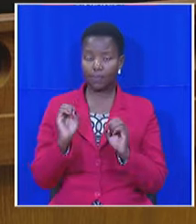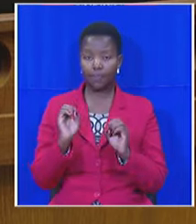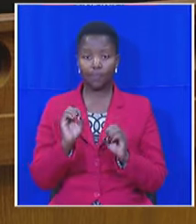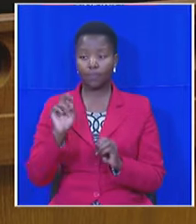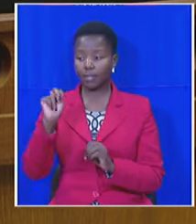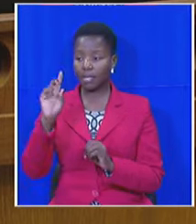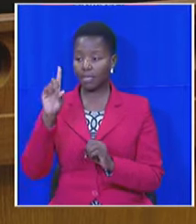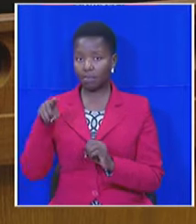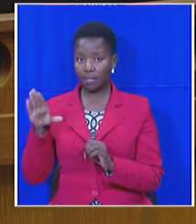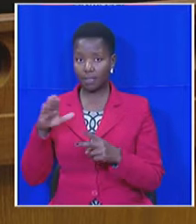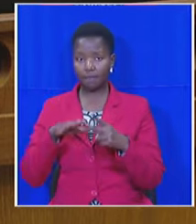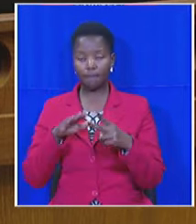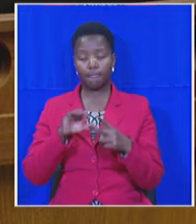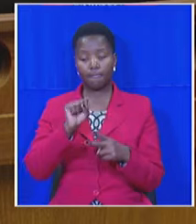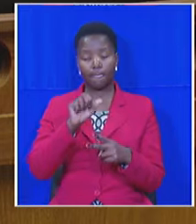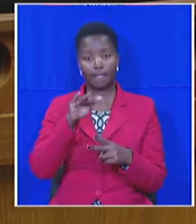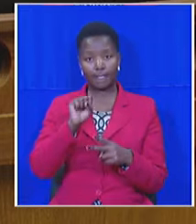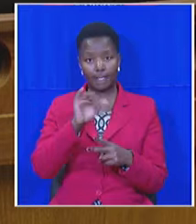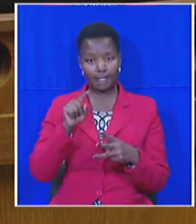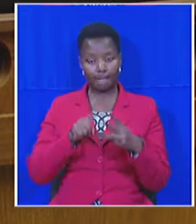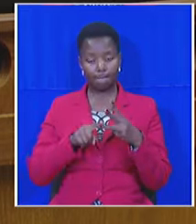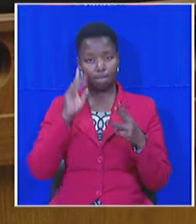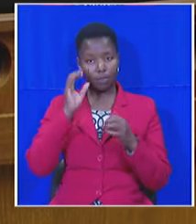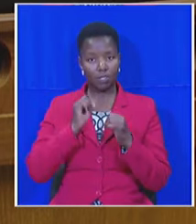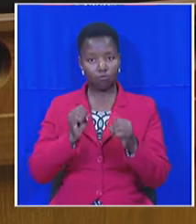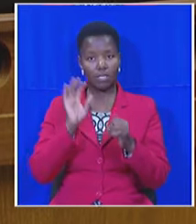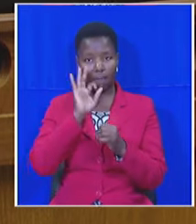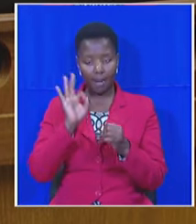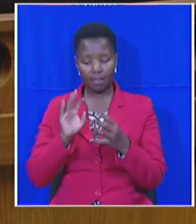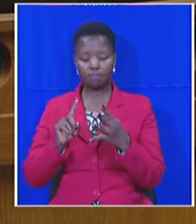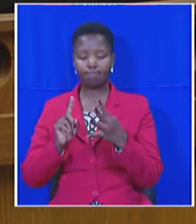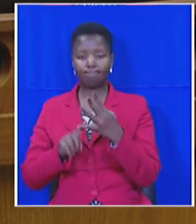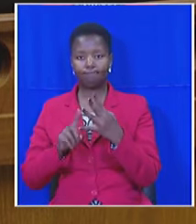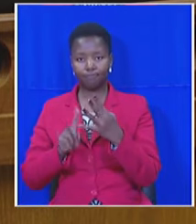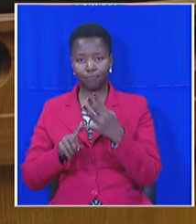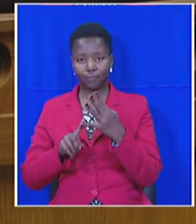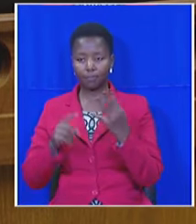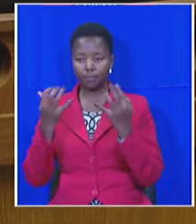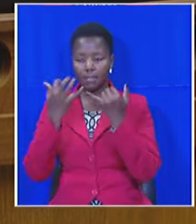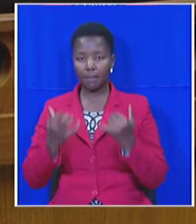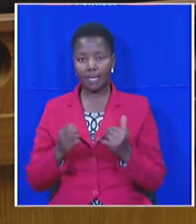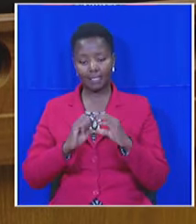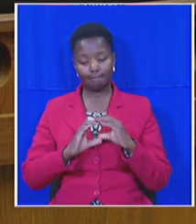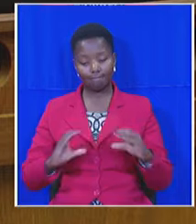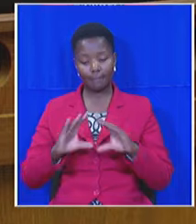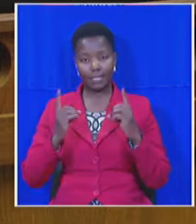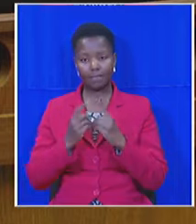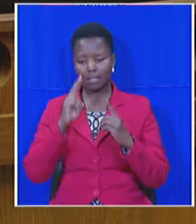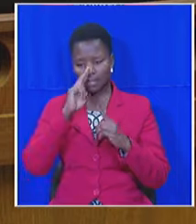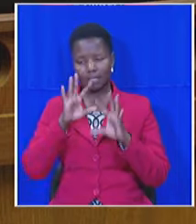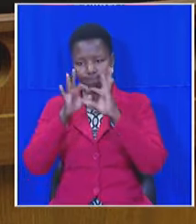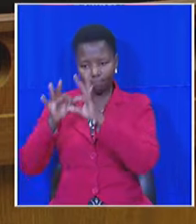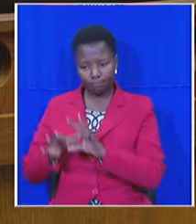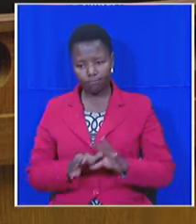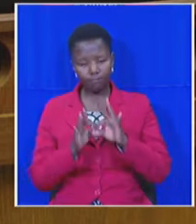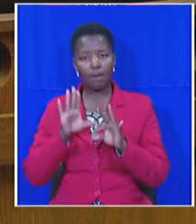NDP, Stats SA, strategic plans, and the allocation of the budgets to departments for South Africa